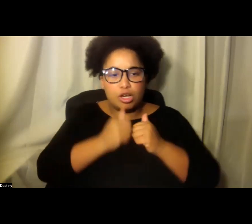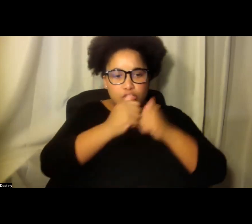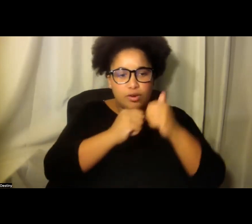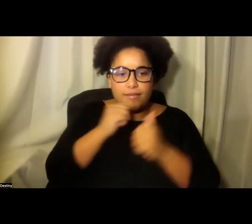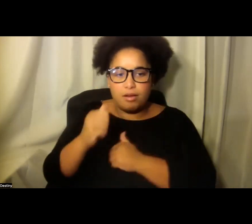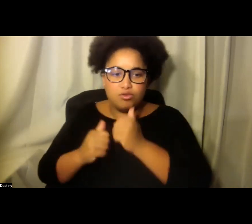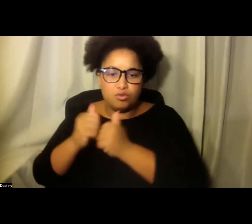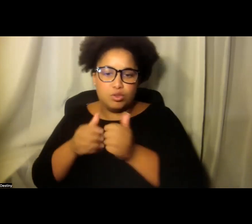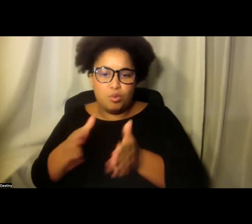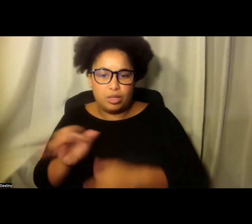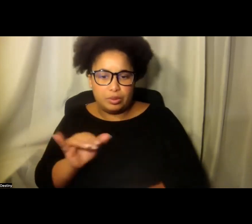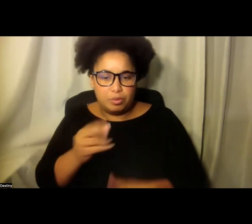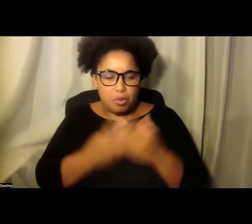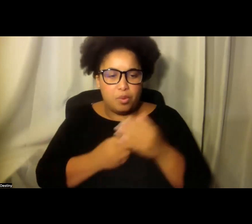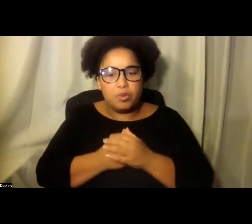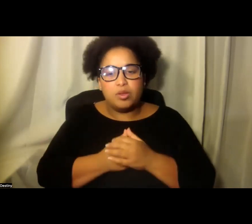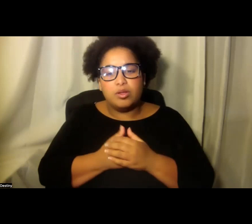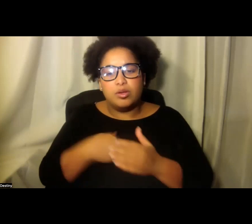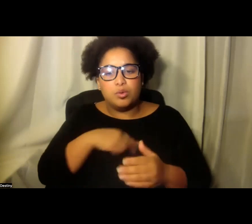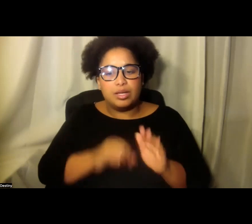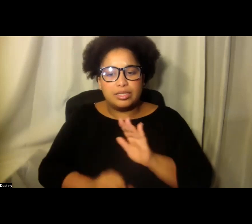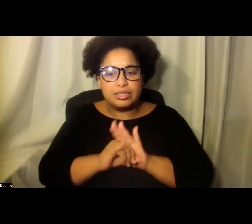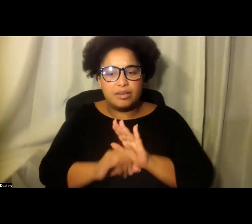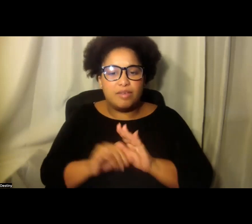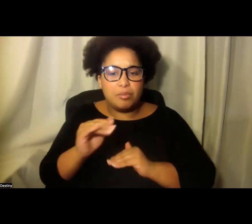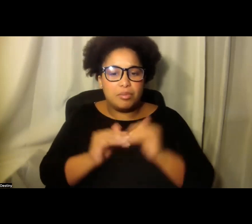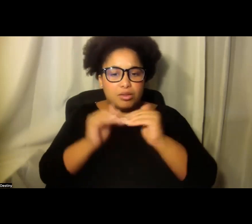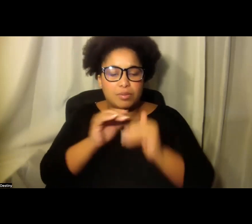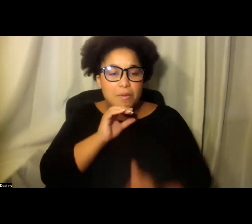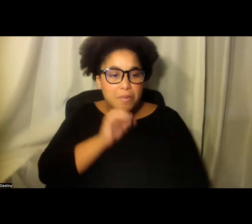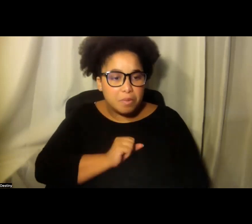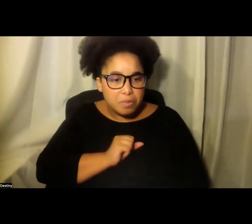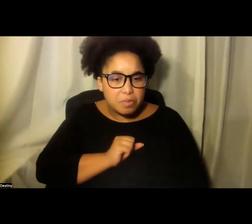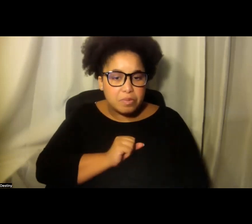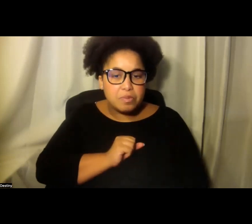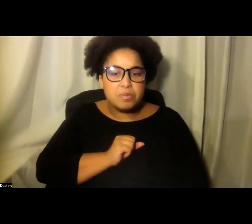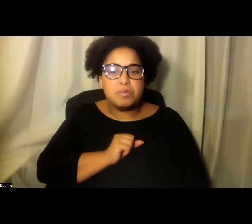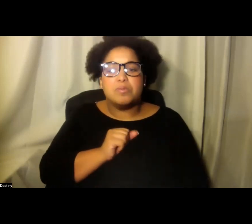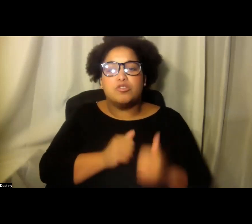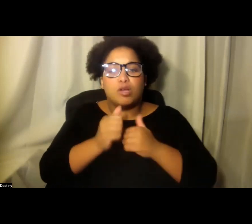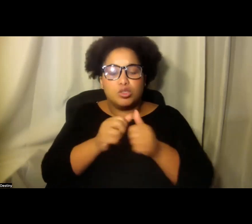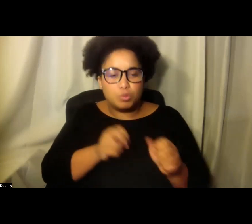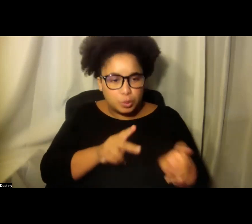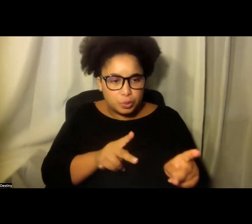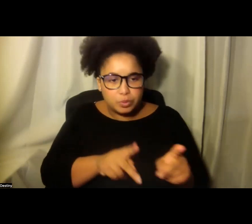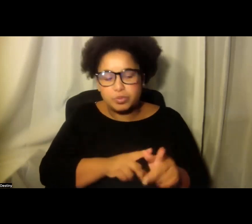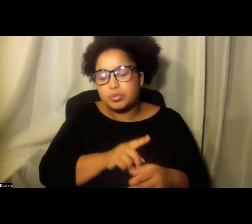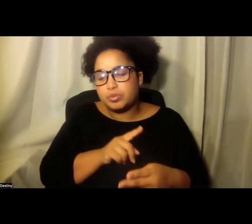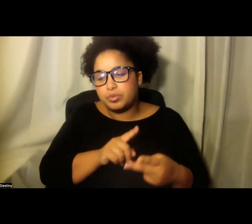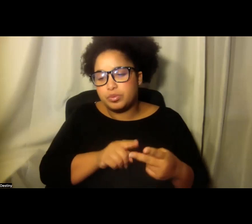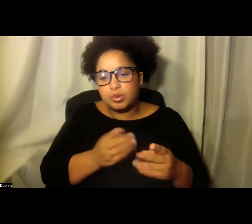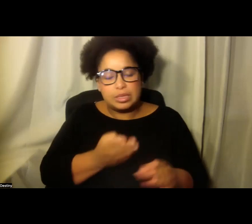way. We identified the buildings being old, a structural opportunity.